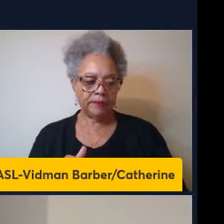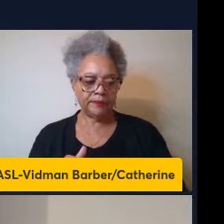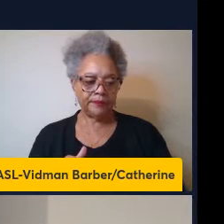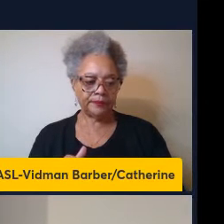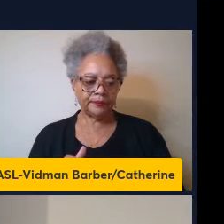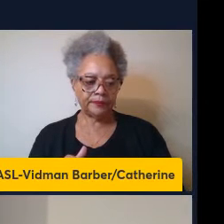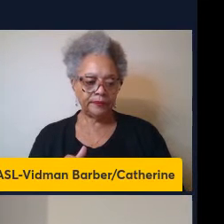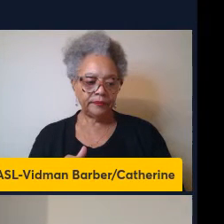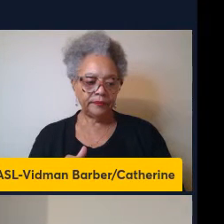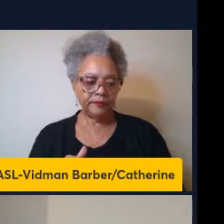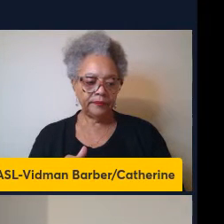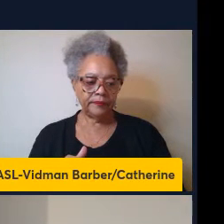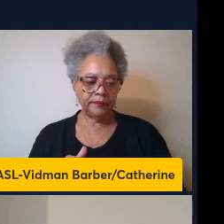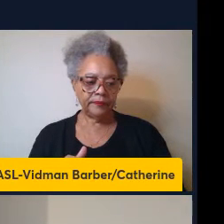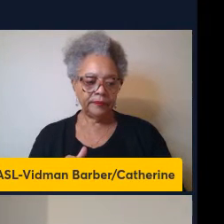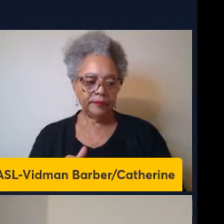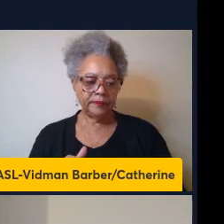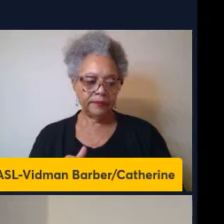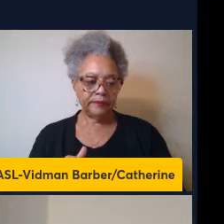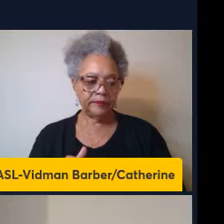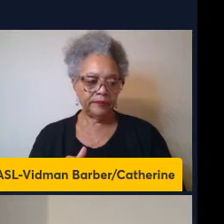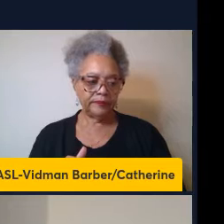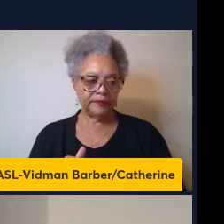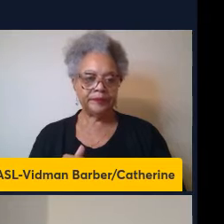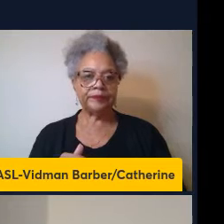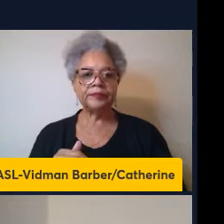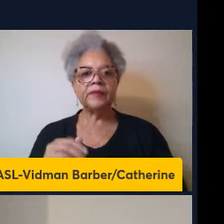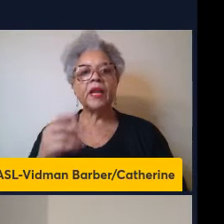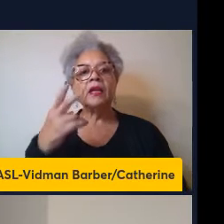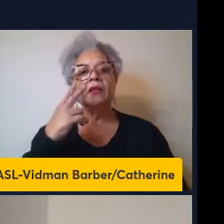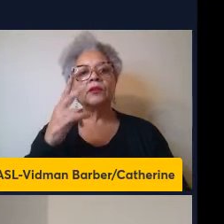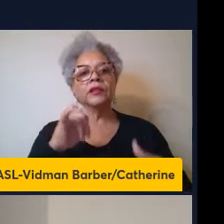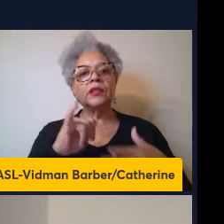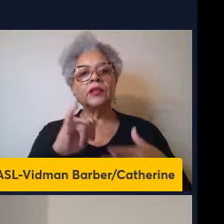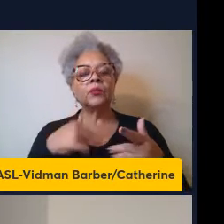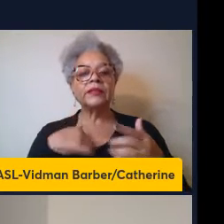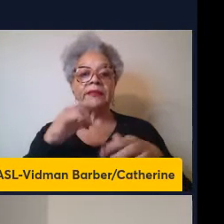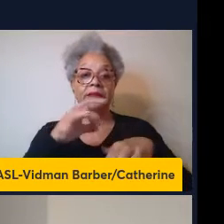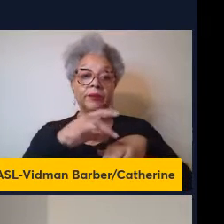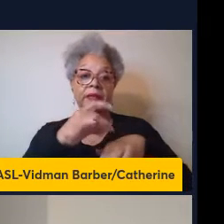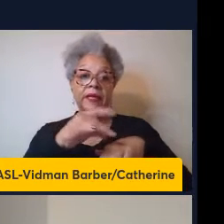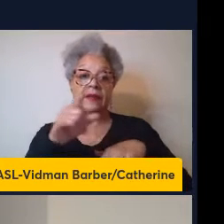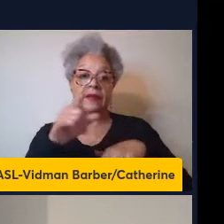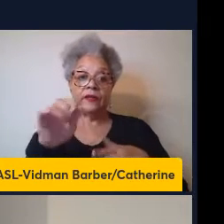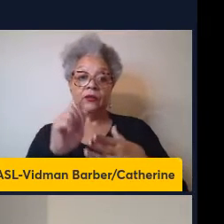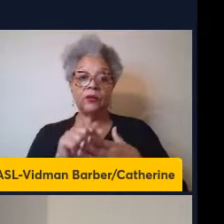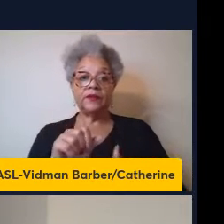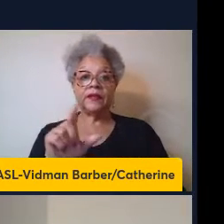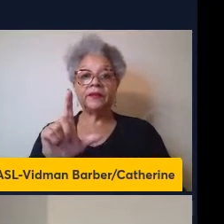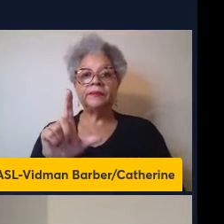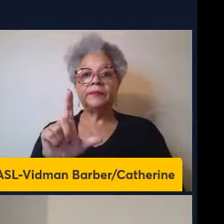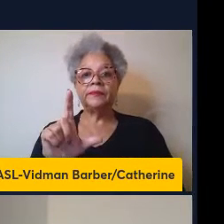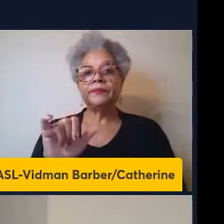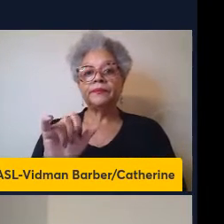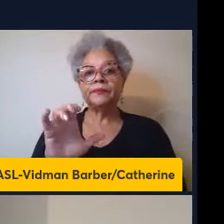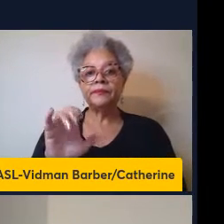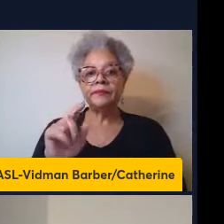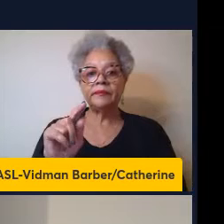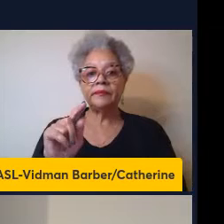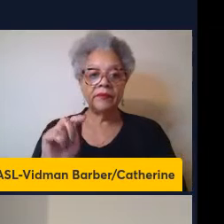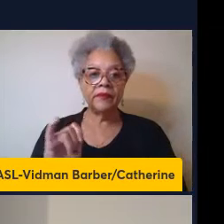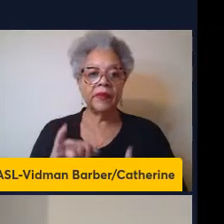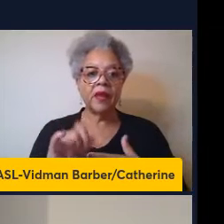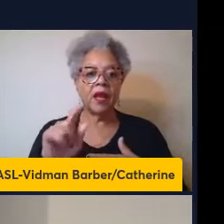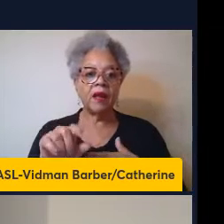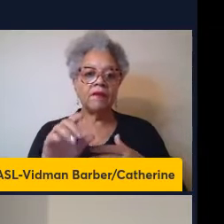PBMCs, we thawed them and we stimulated them with MTB lysate. And this is just a lysate of mycobacterium tuberculosis.